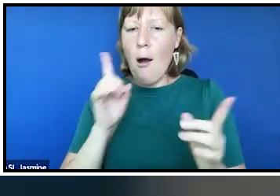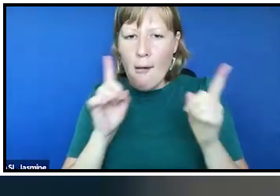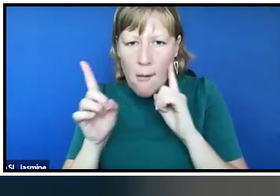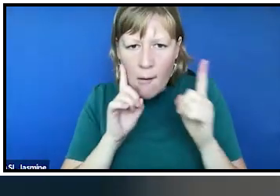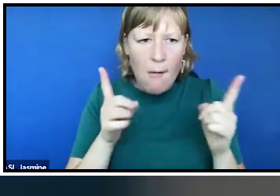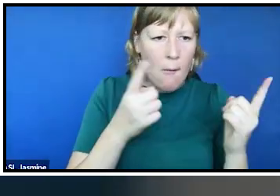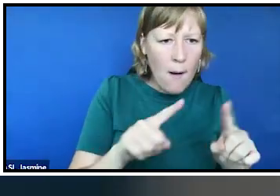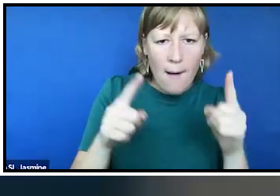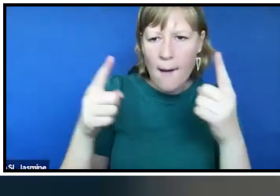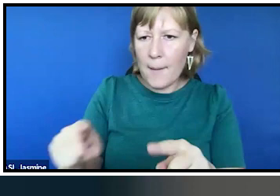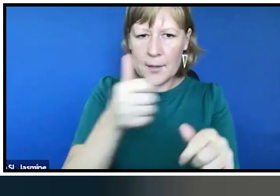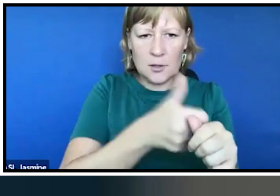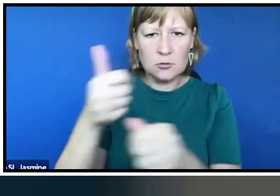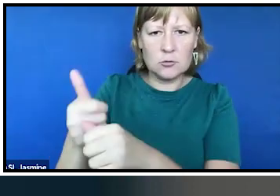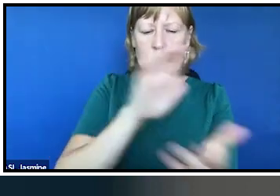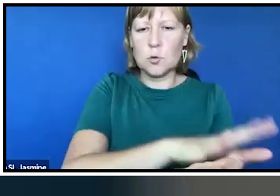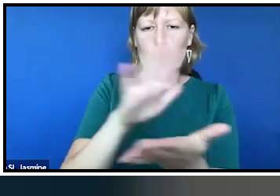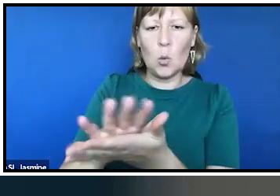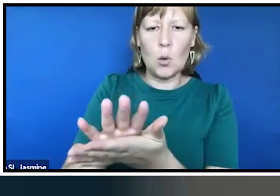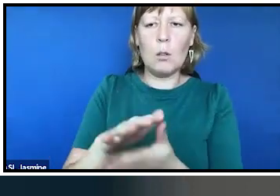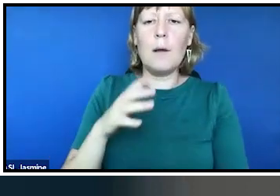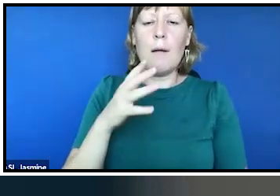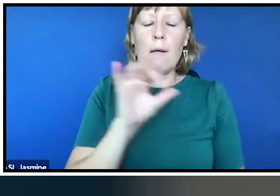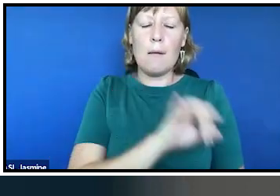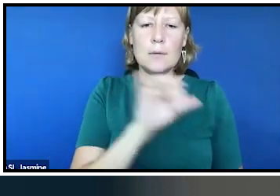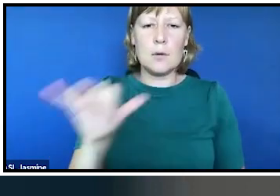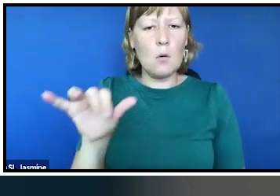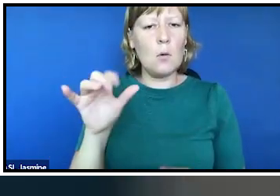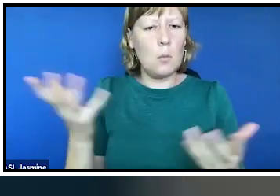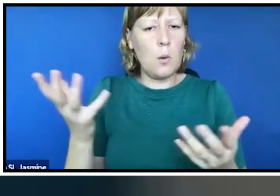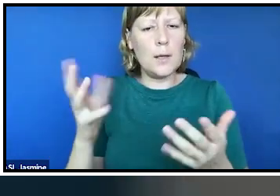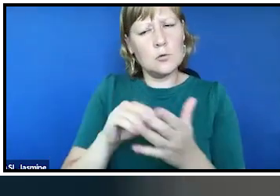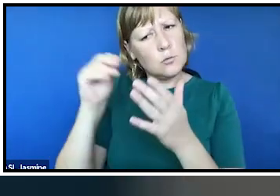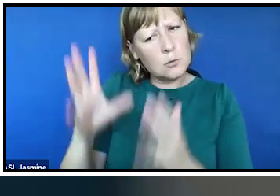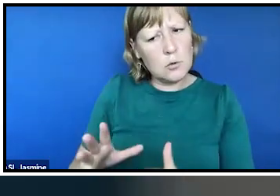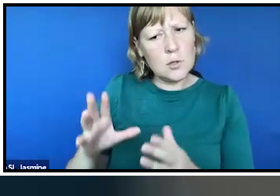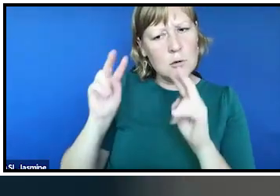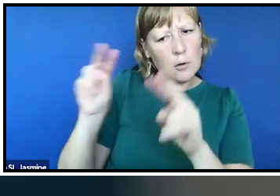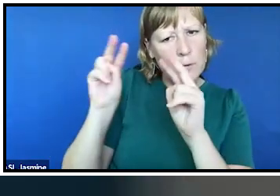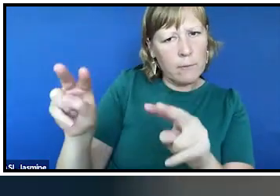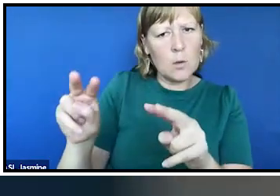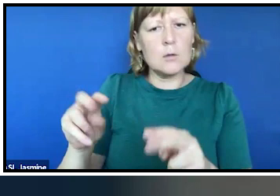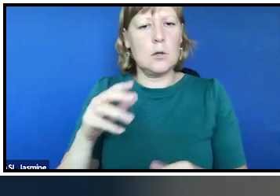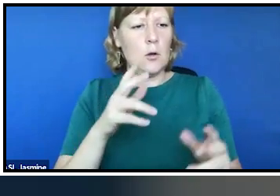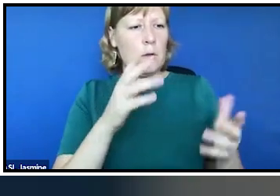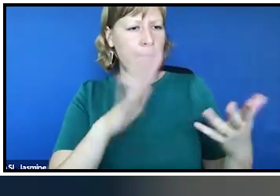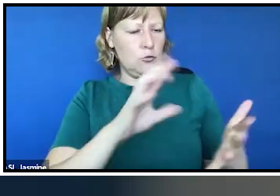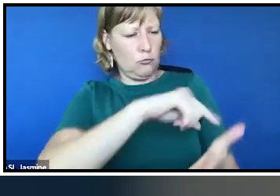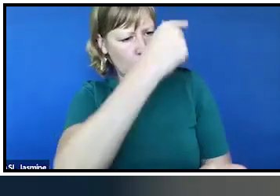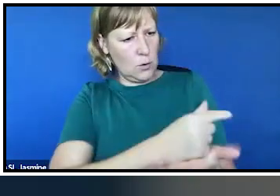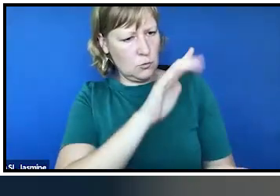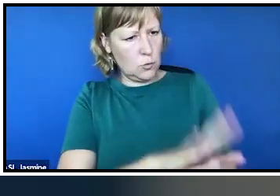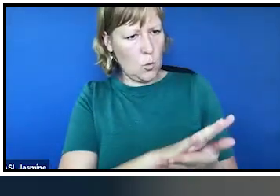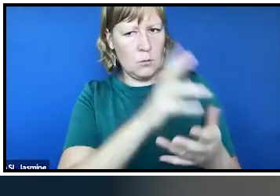in each school, and also what students are hoping for and working toward as they move from school to adulthood. Karen Lowell,